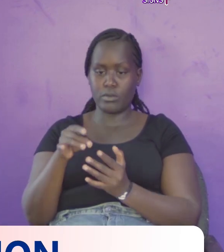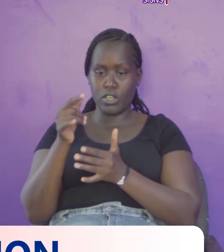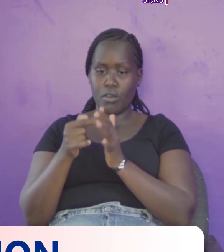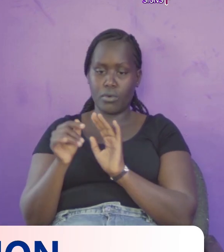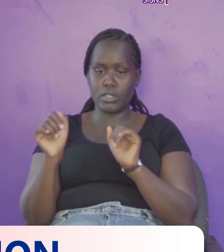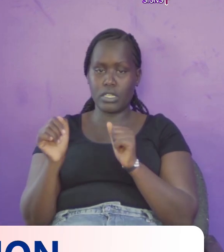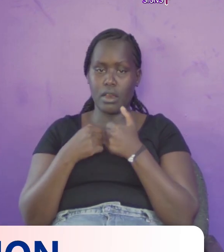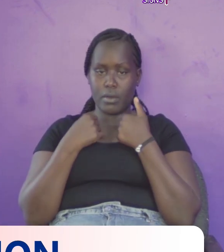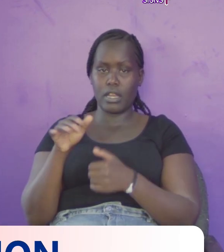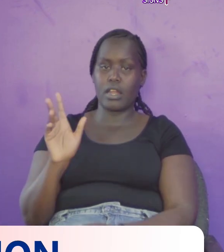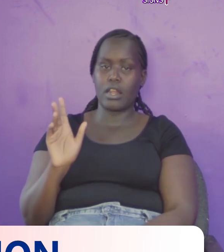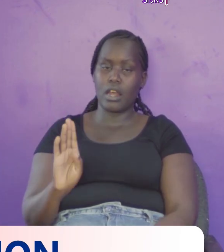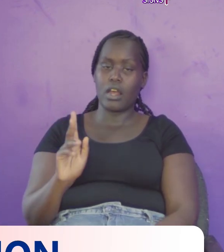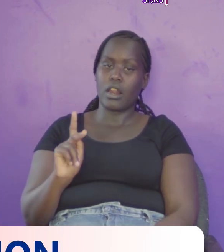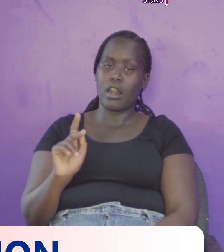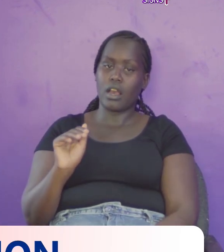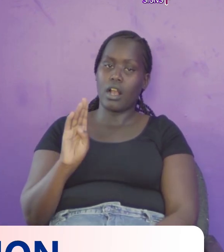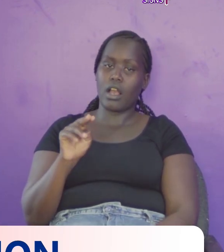in kina Kabuchai,